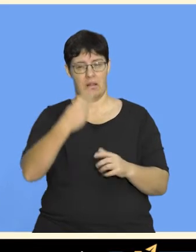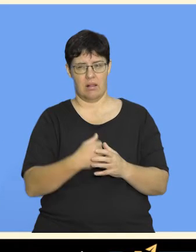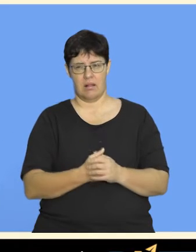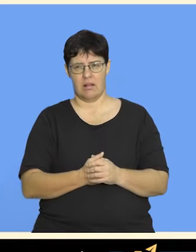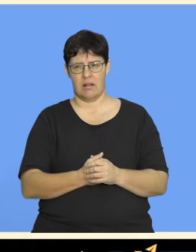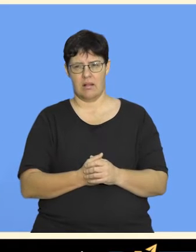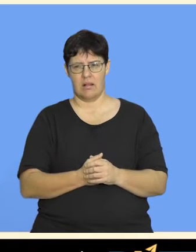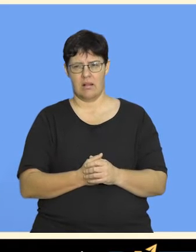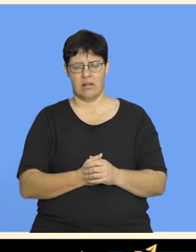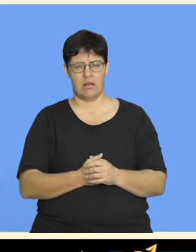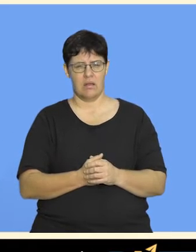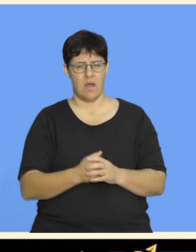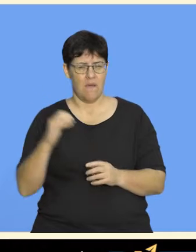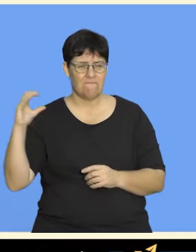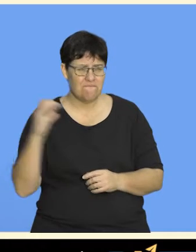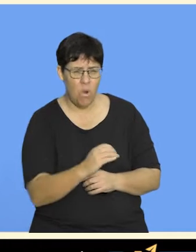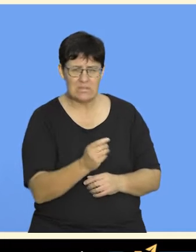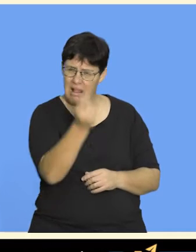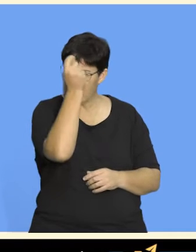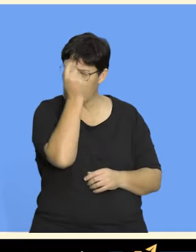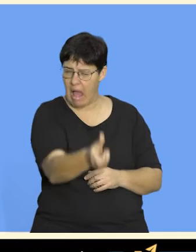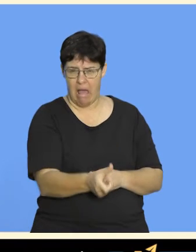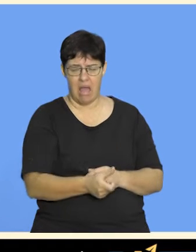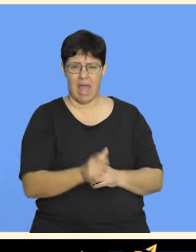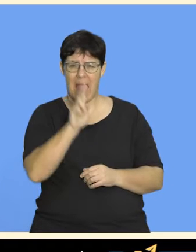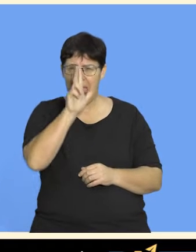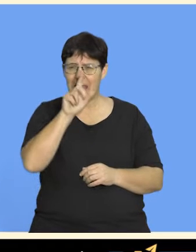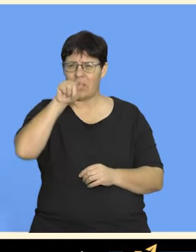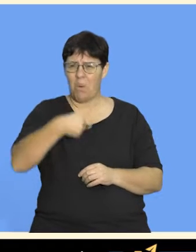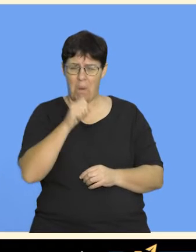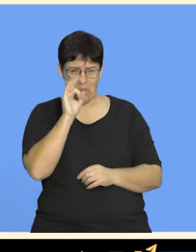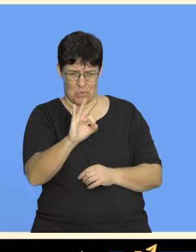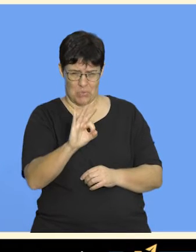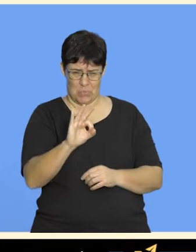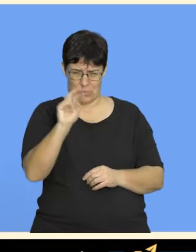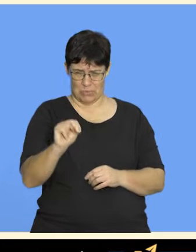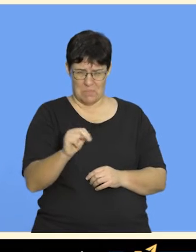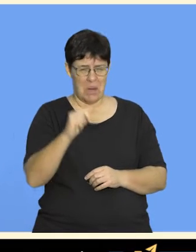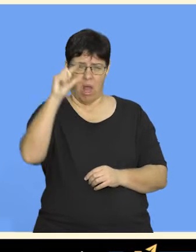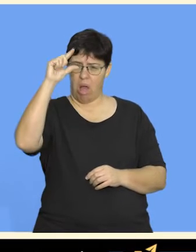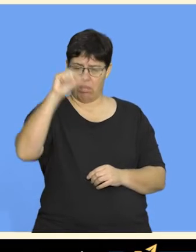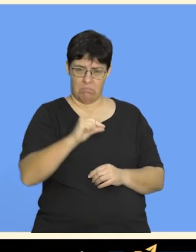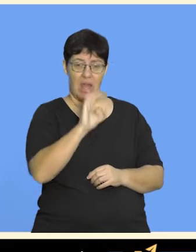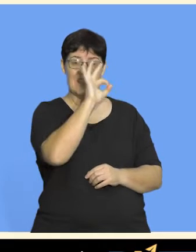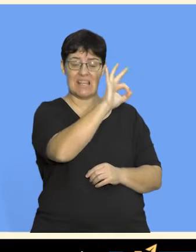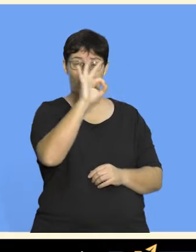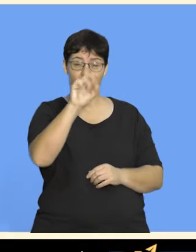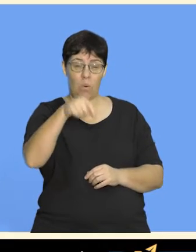how small that force is now. That's significantly smaller. So I went